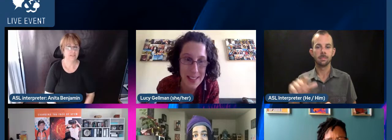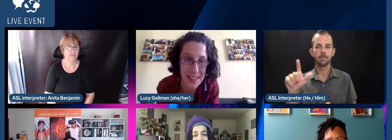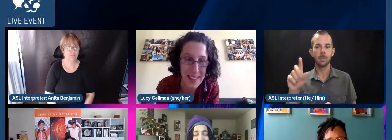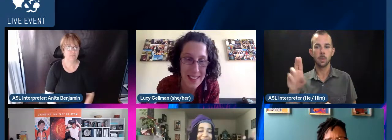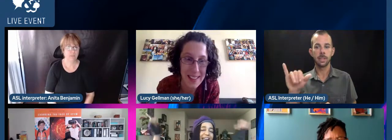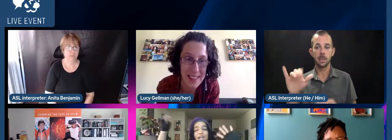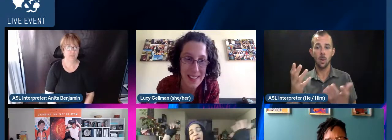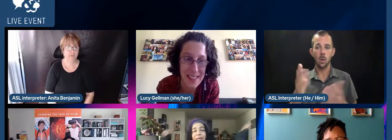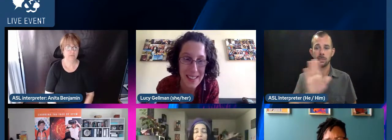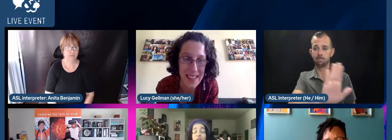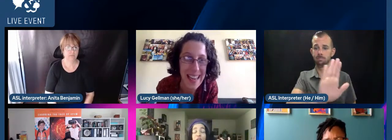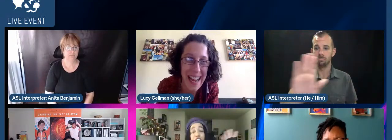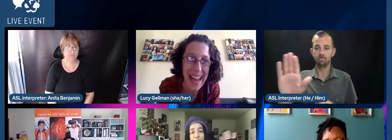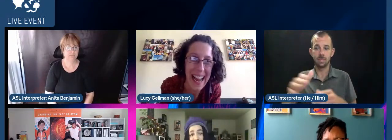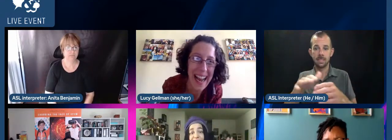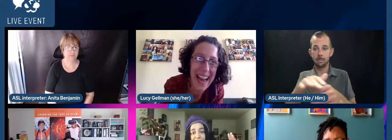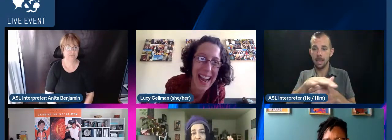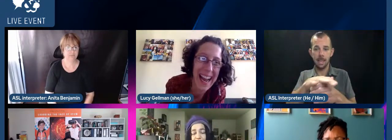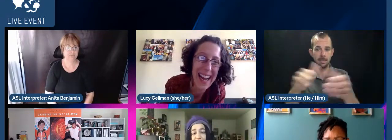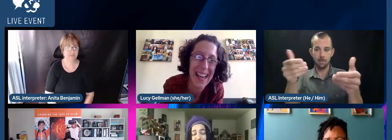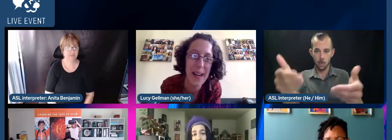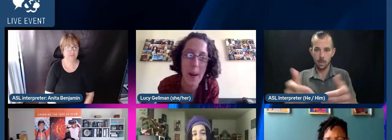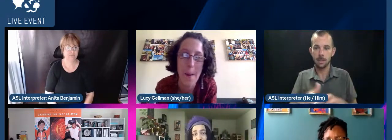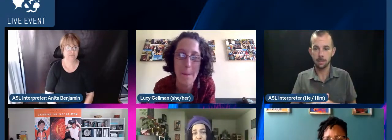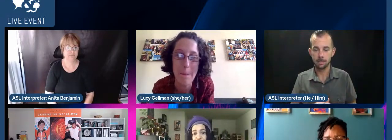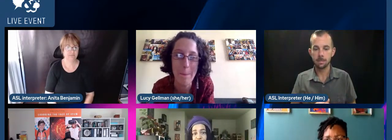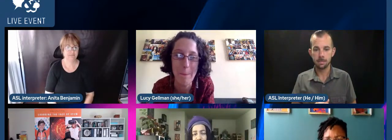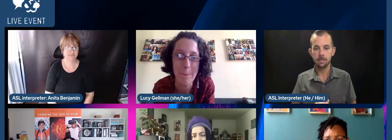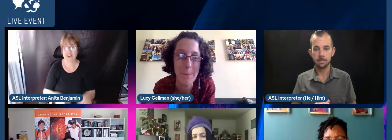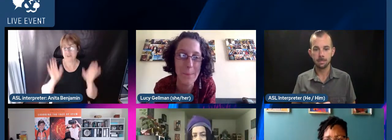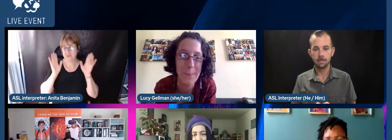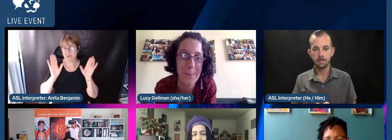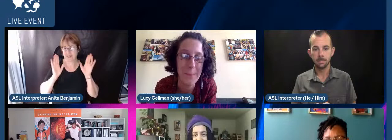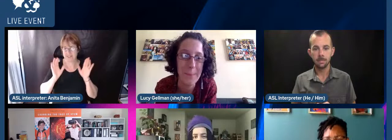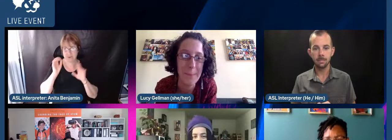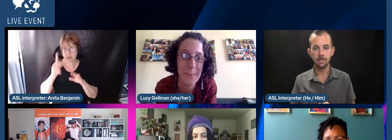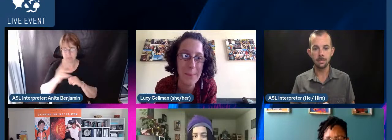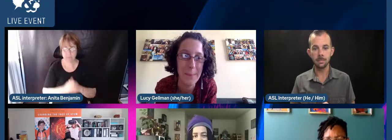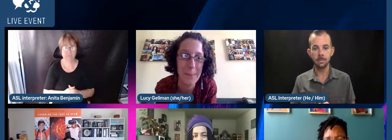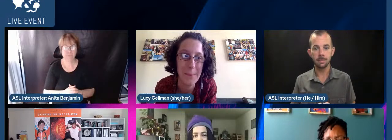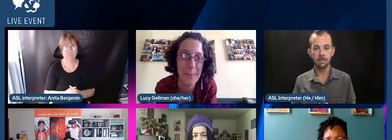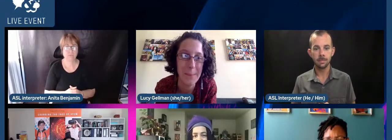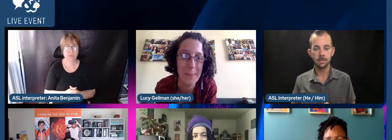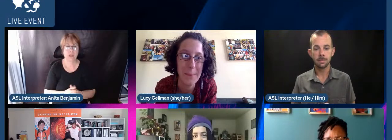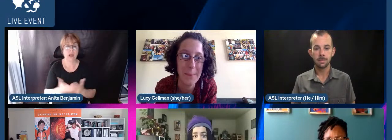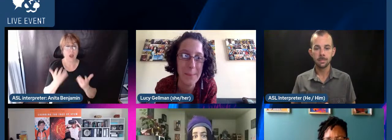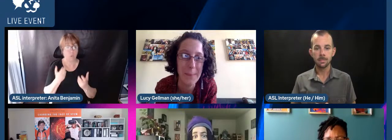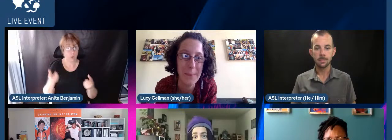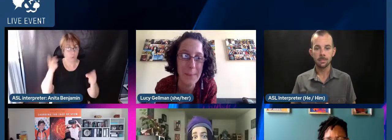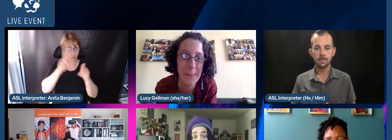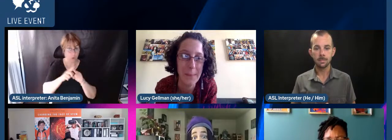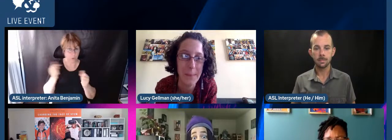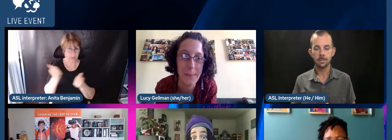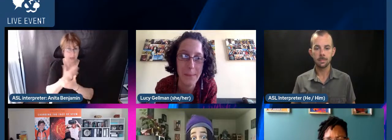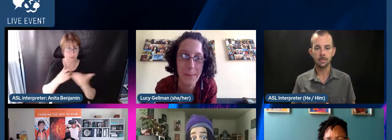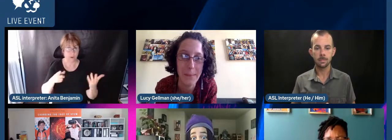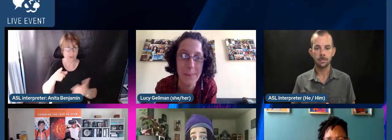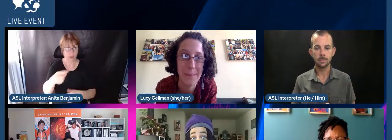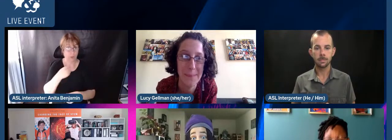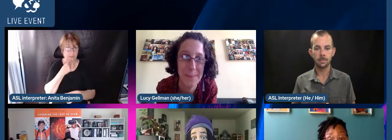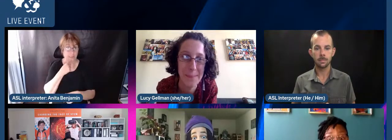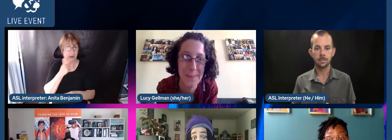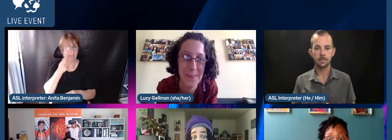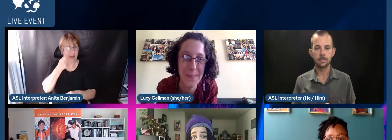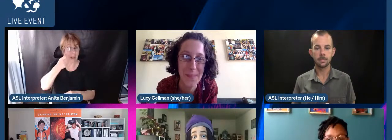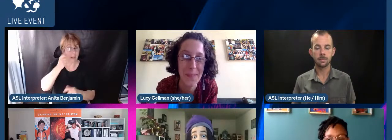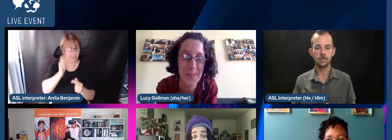your space. Yay, okay. So I want to agree with everything you said, but also disagree a little